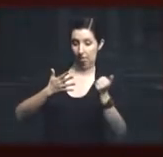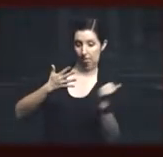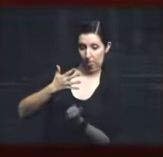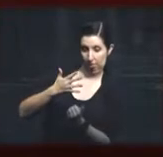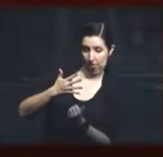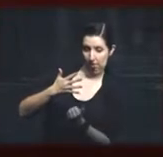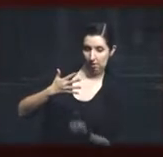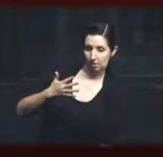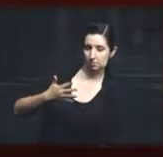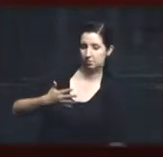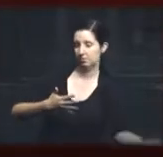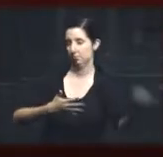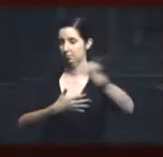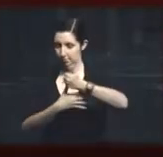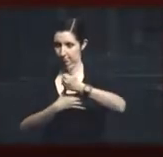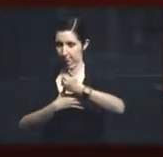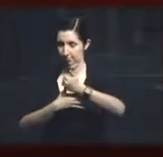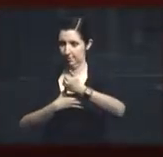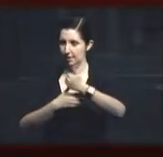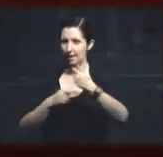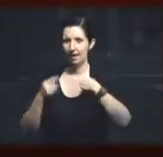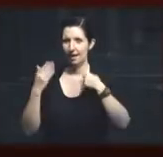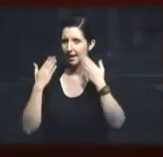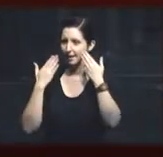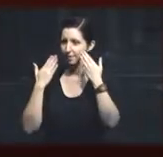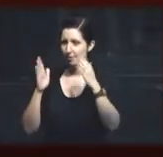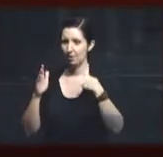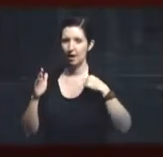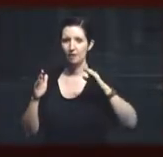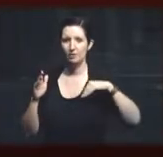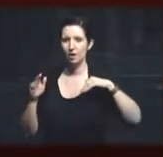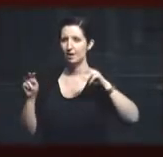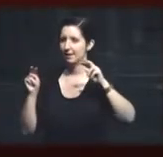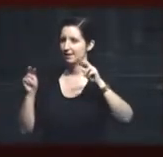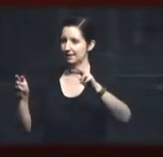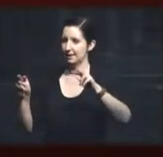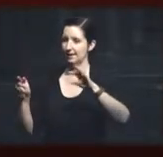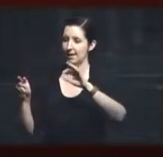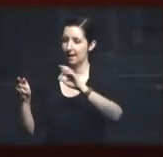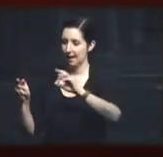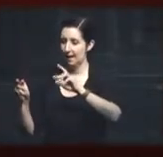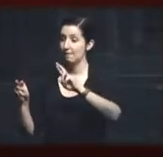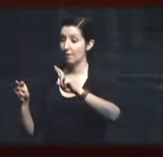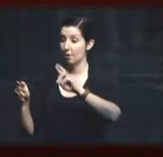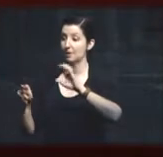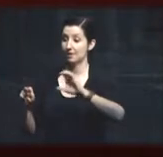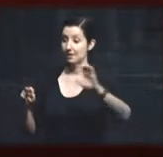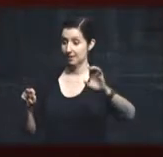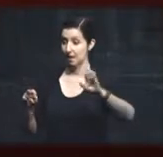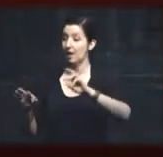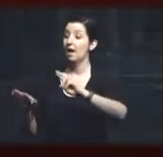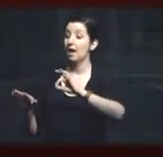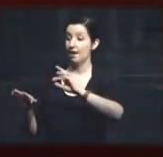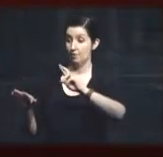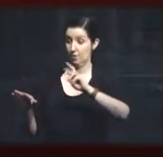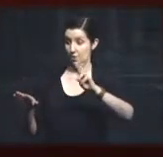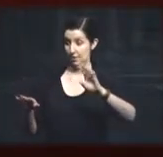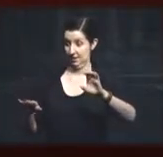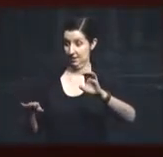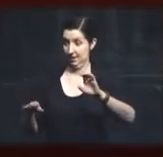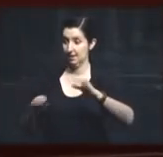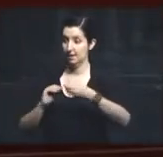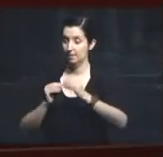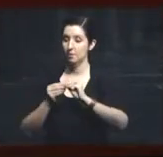to the very top of the heap. I don't know, I haven't seen Front Range's numbers, but they've typically been the top performer. They certainly serve a very